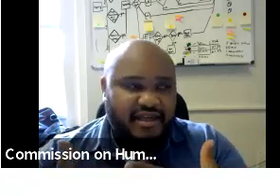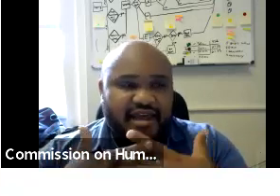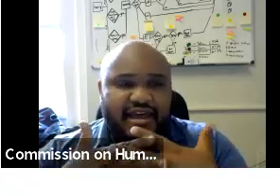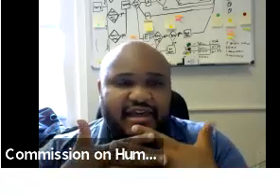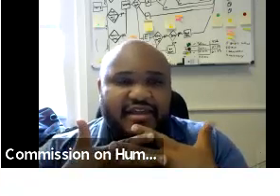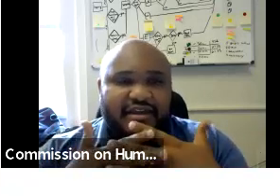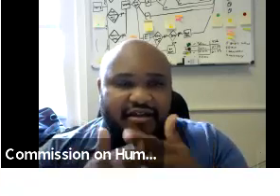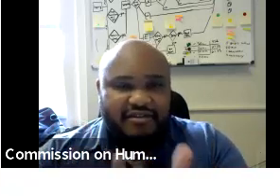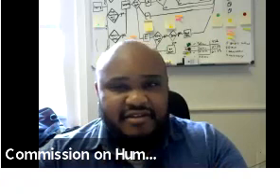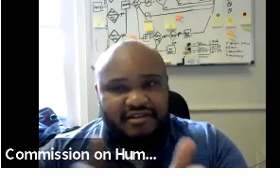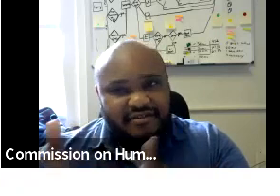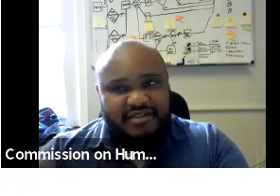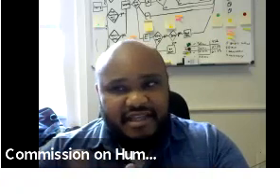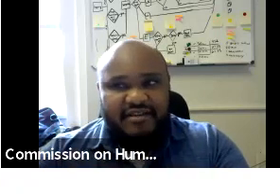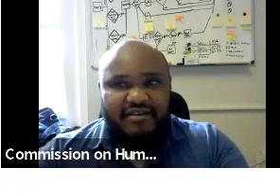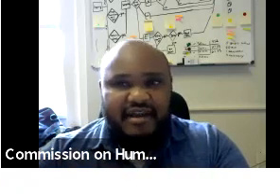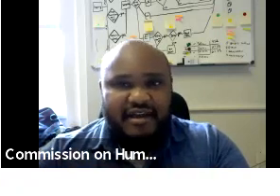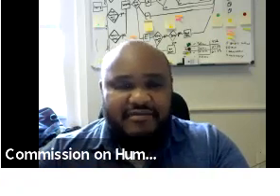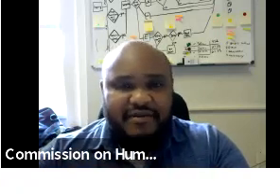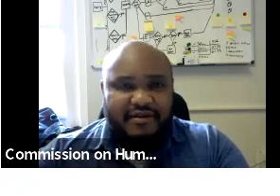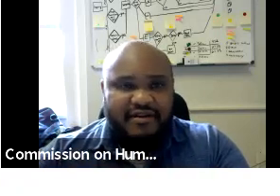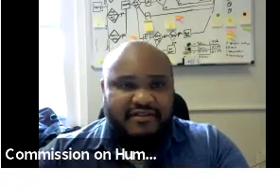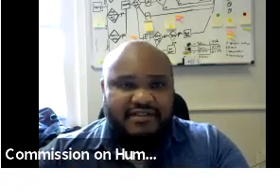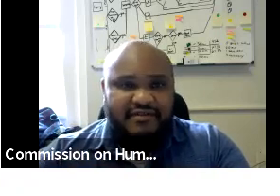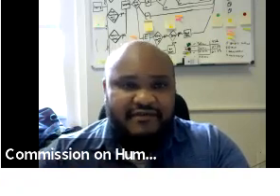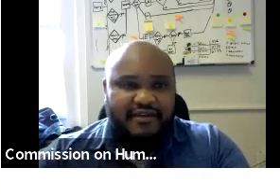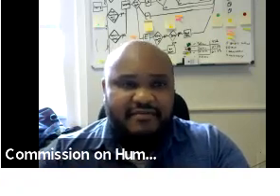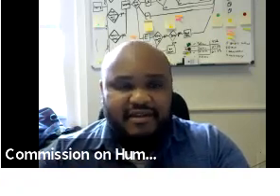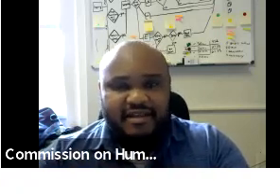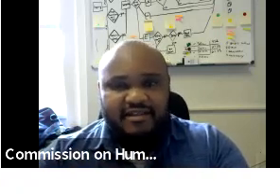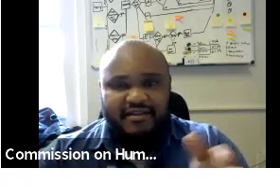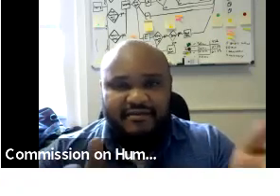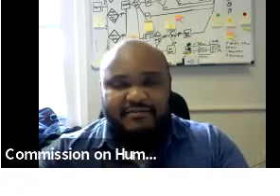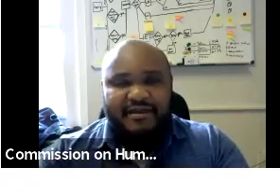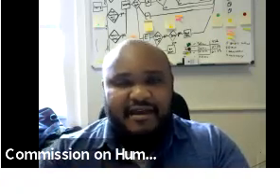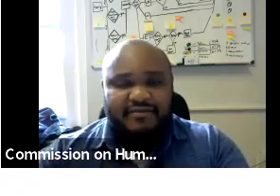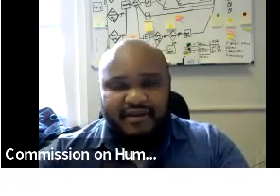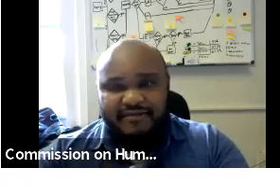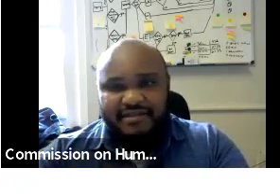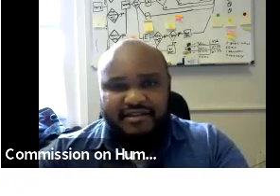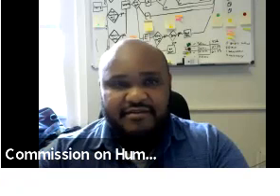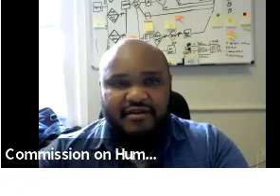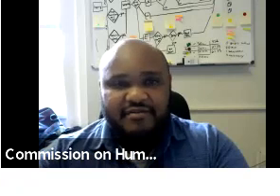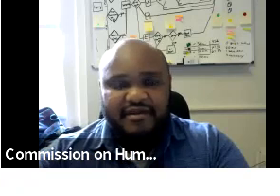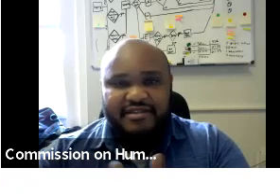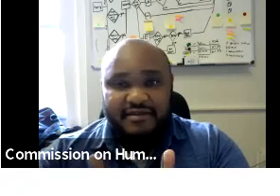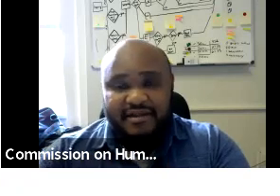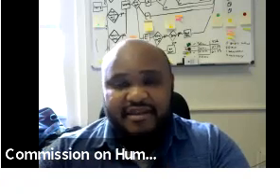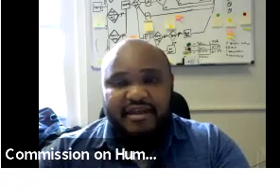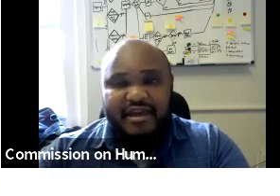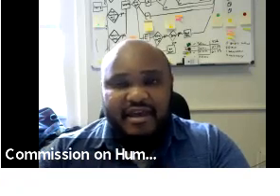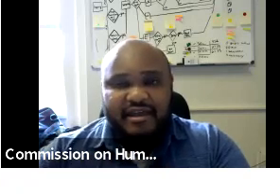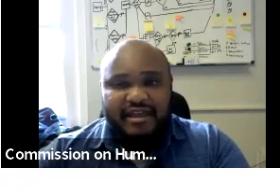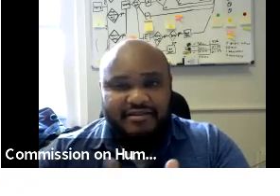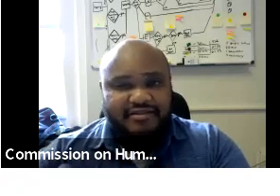biochemistry. There's also a second part of sexual development beyond what happens in utero. When